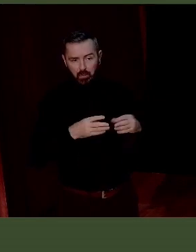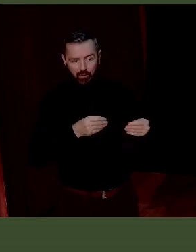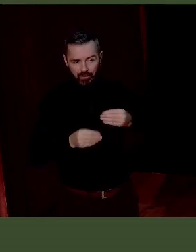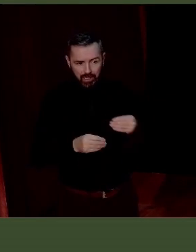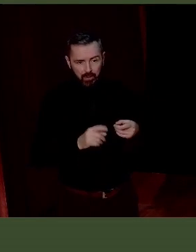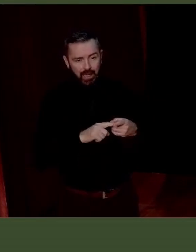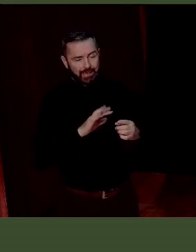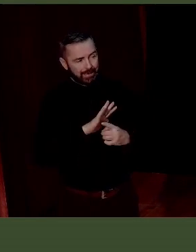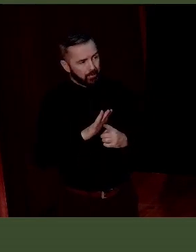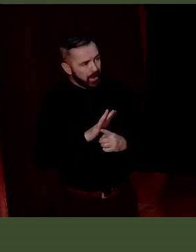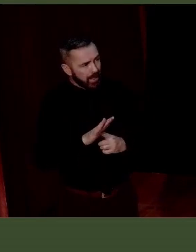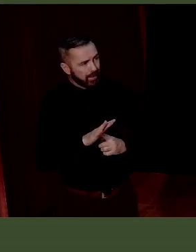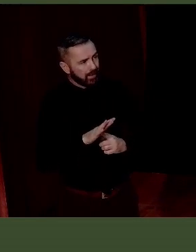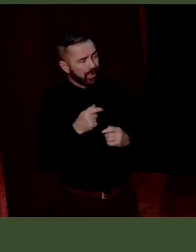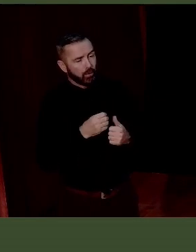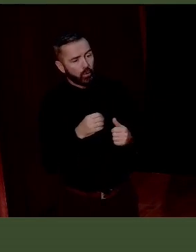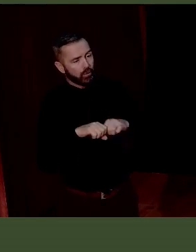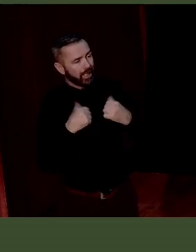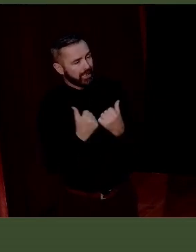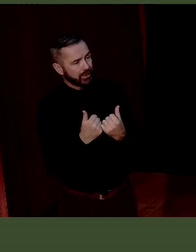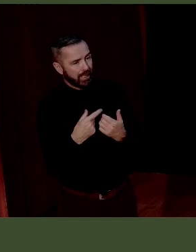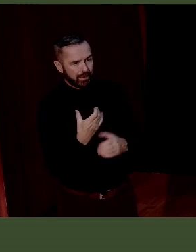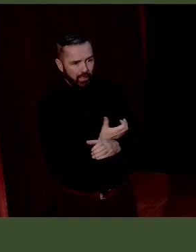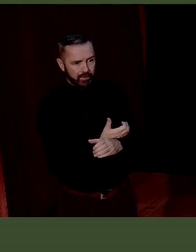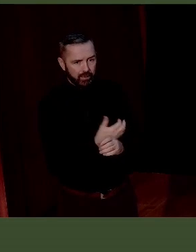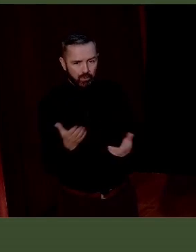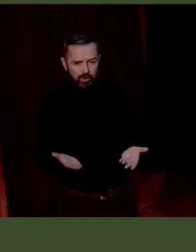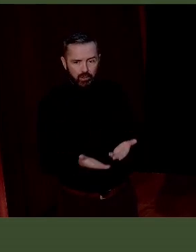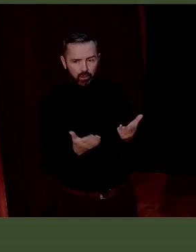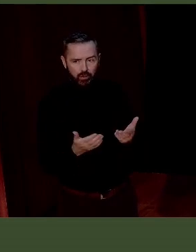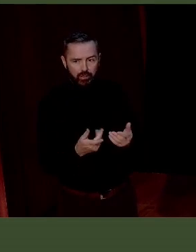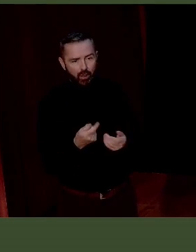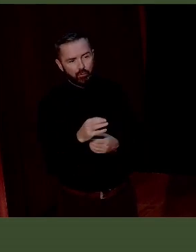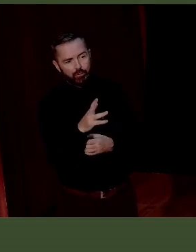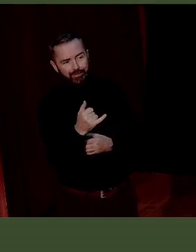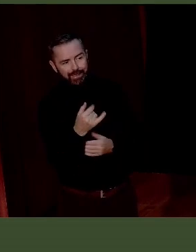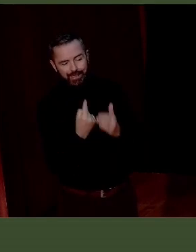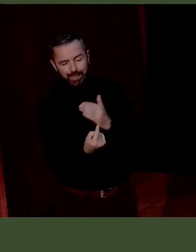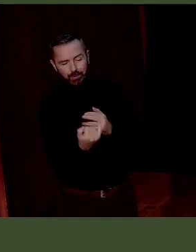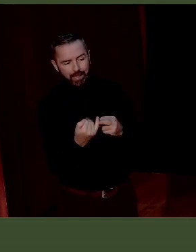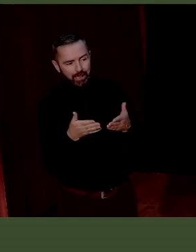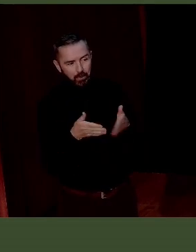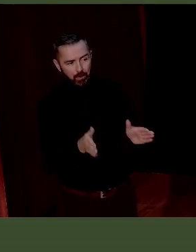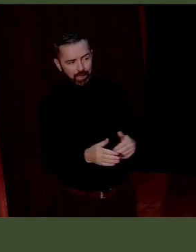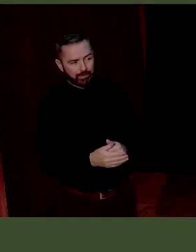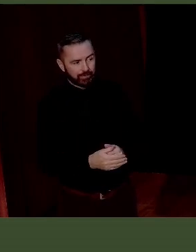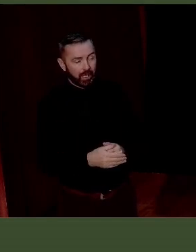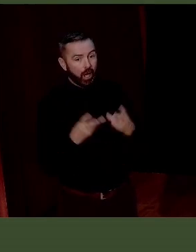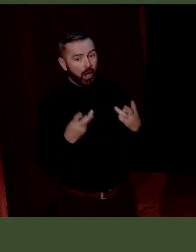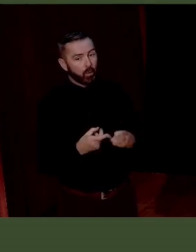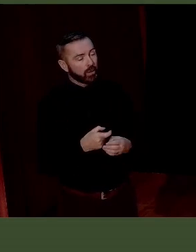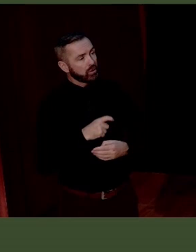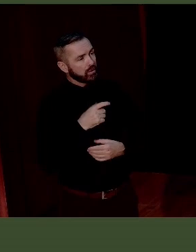official agencies, and they continue to encourage a spirit of thrifty independence in the population. So what I want to